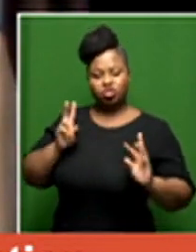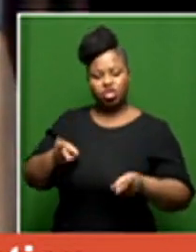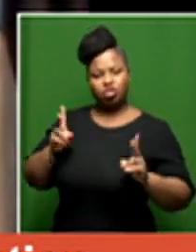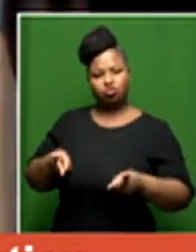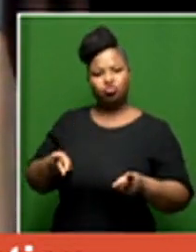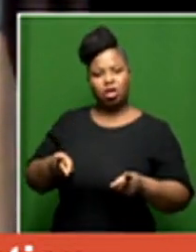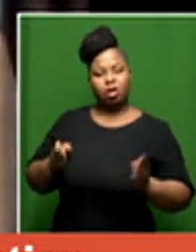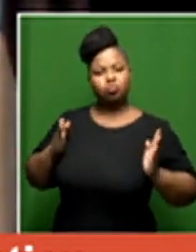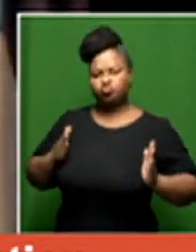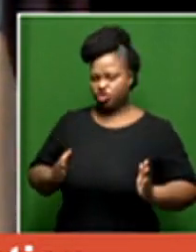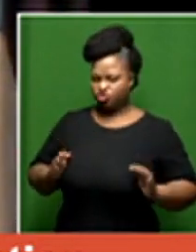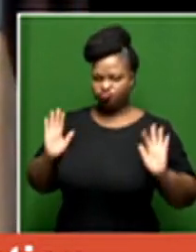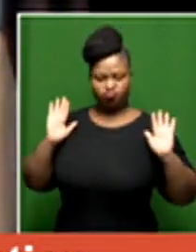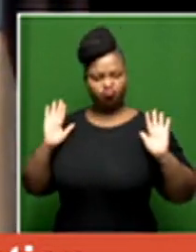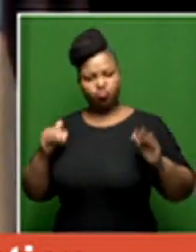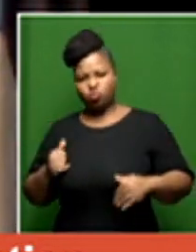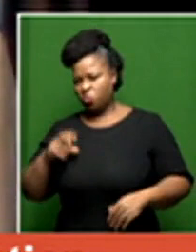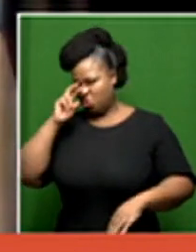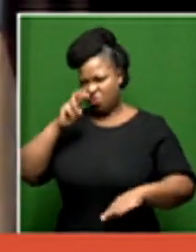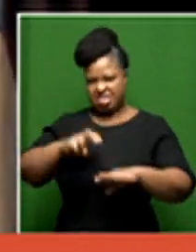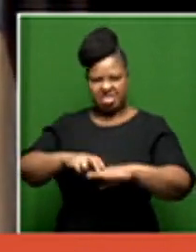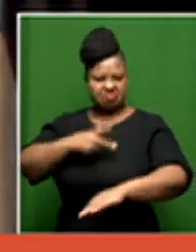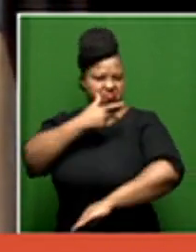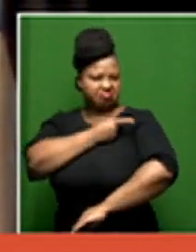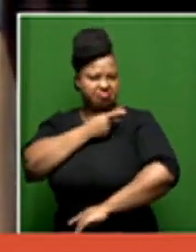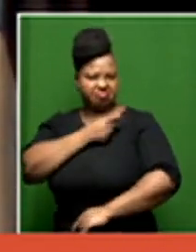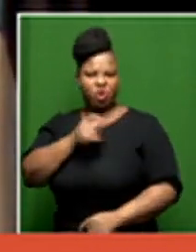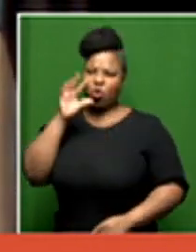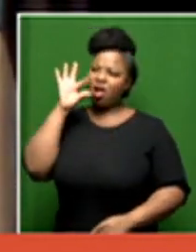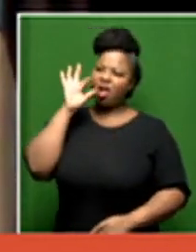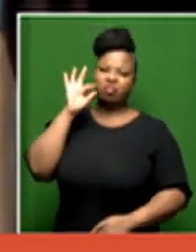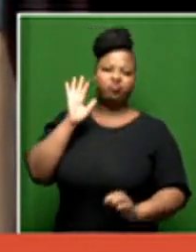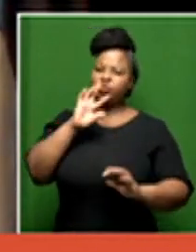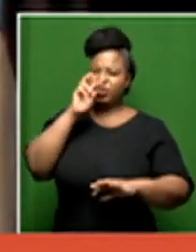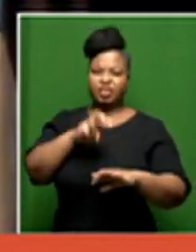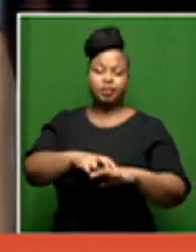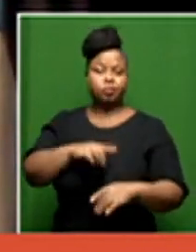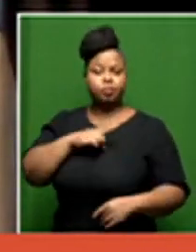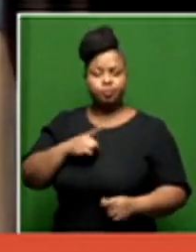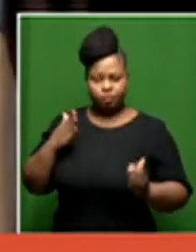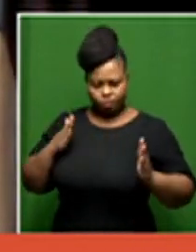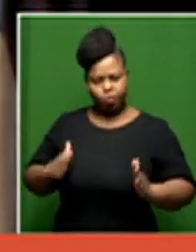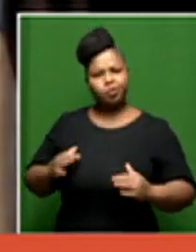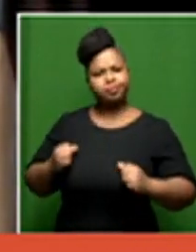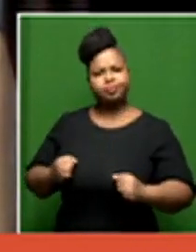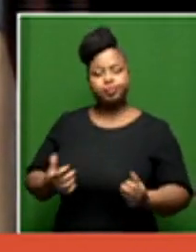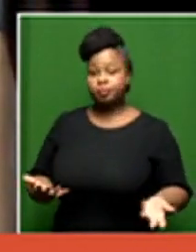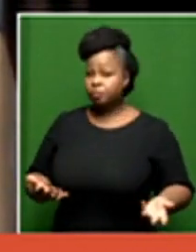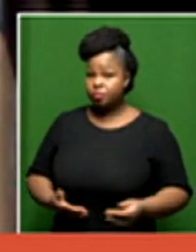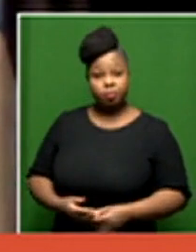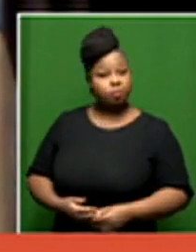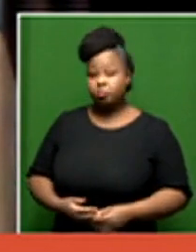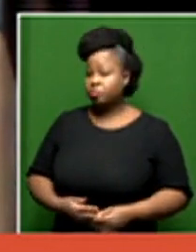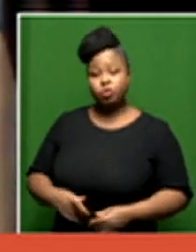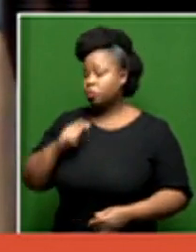immunity. So you don't need to have vaccine to help you to build your immunity. And that